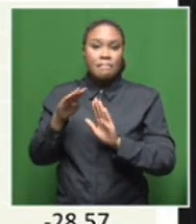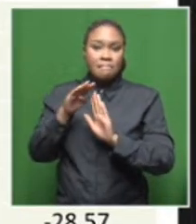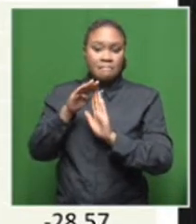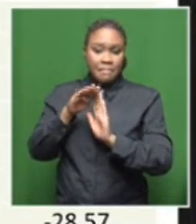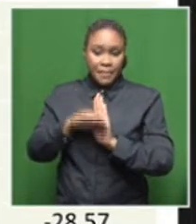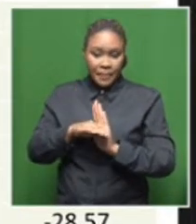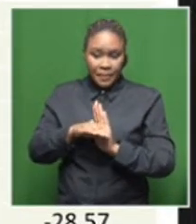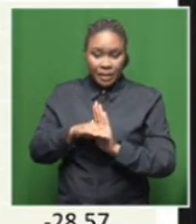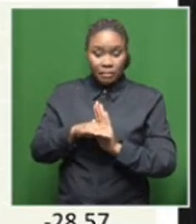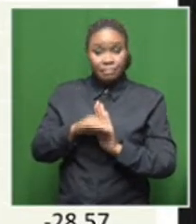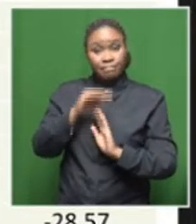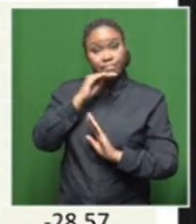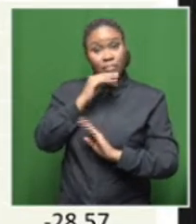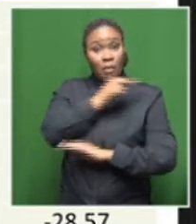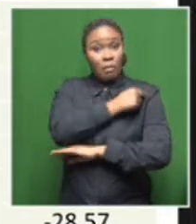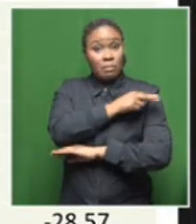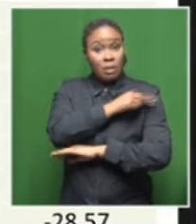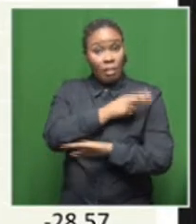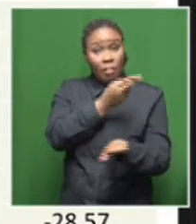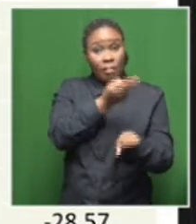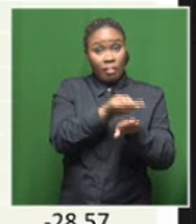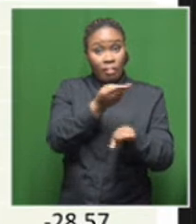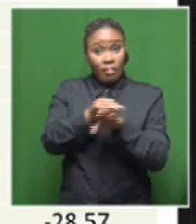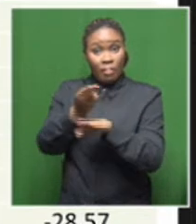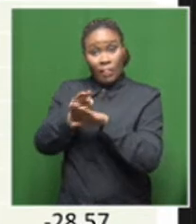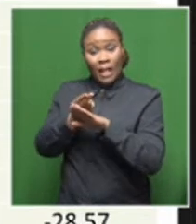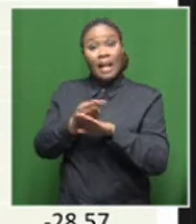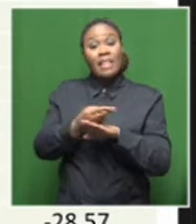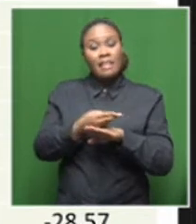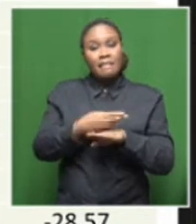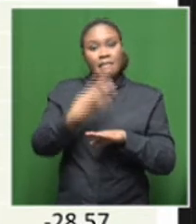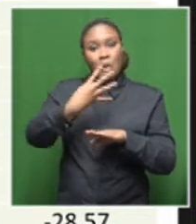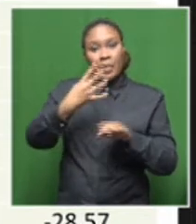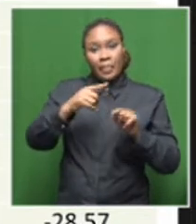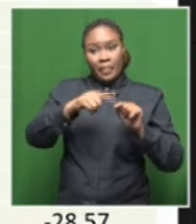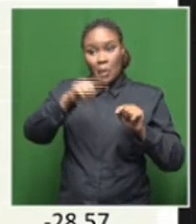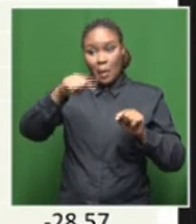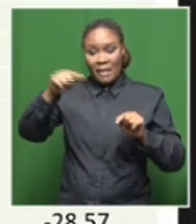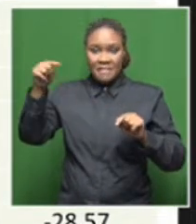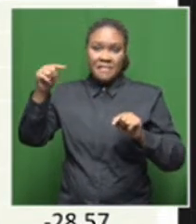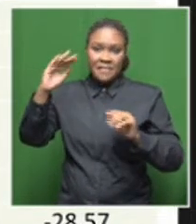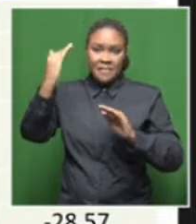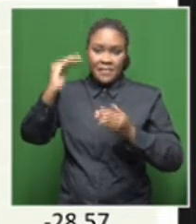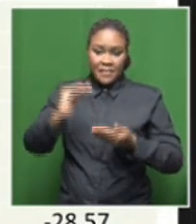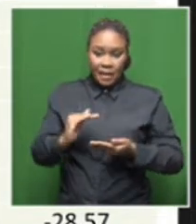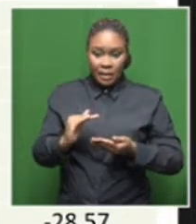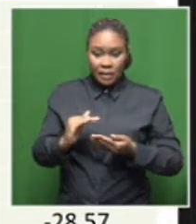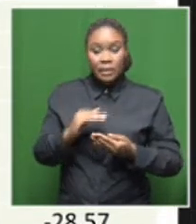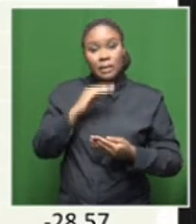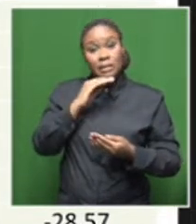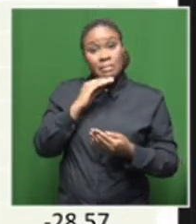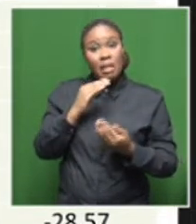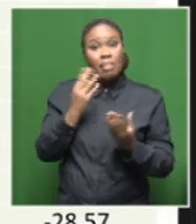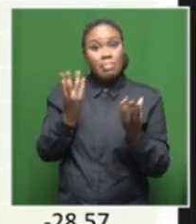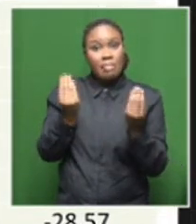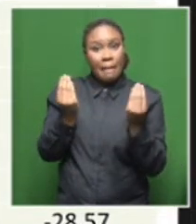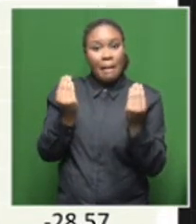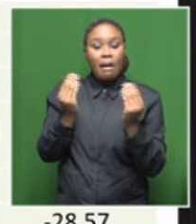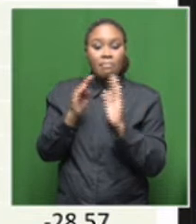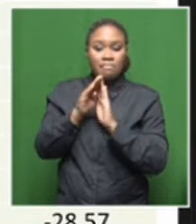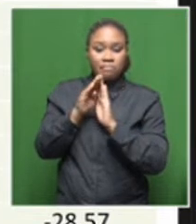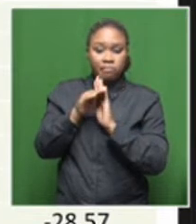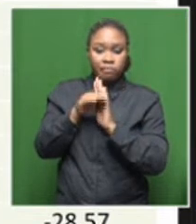of hospitalizations in the 4th wave. And we've now reached low numbers similar to the